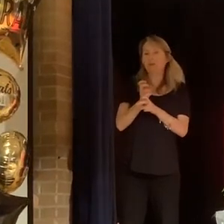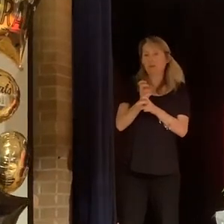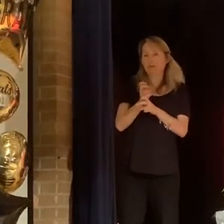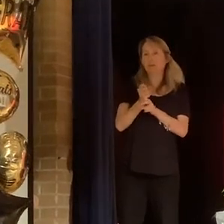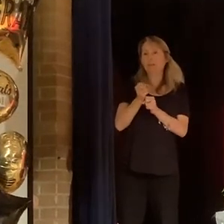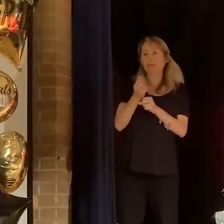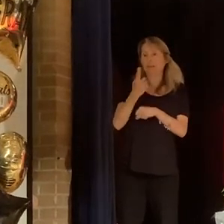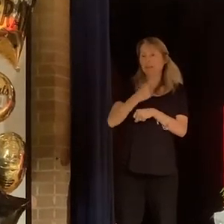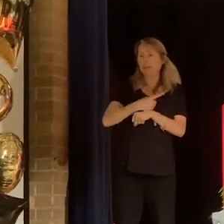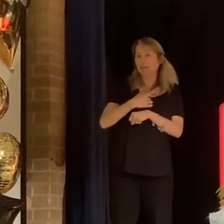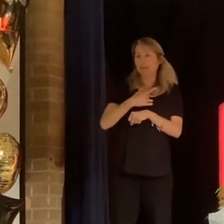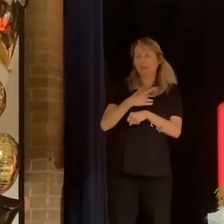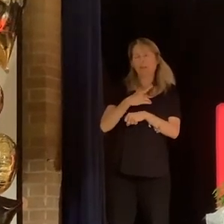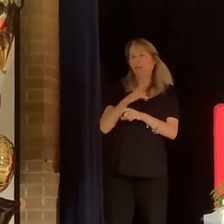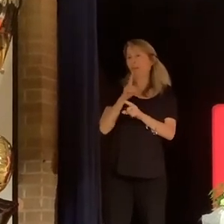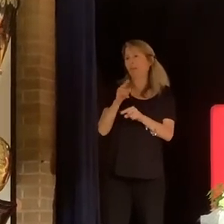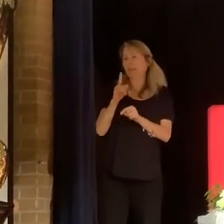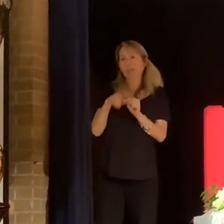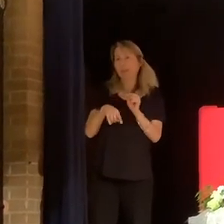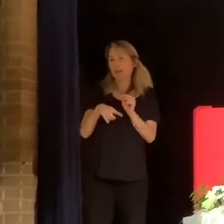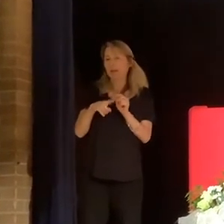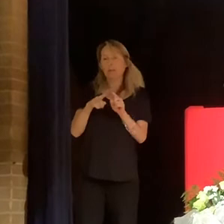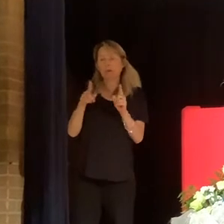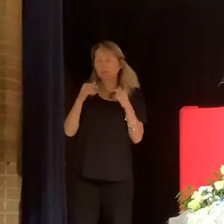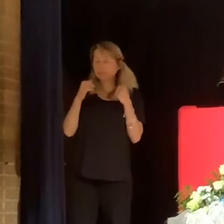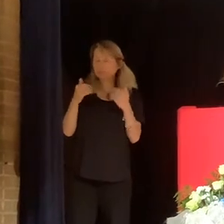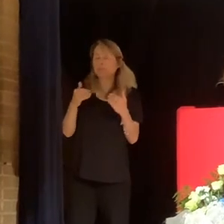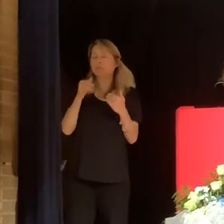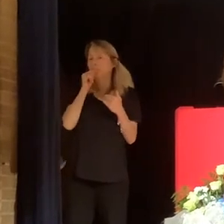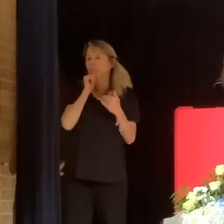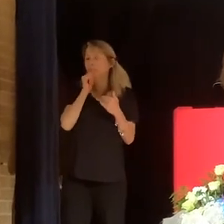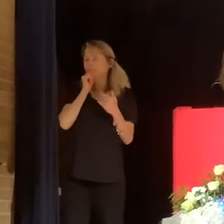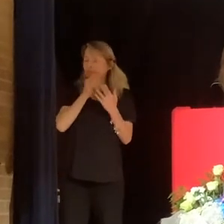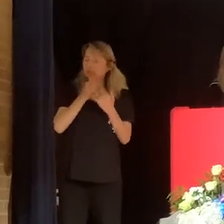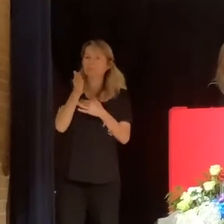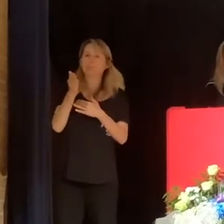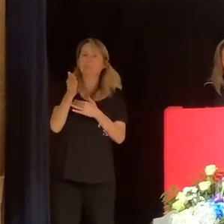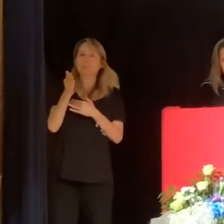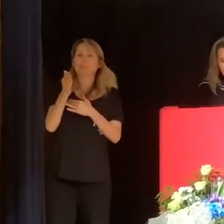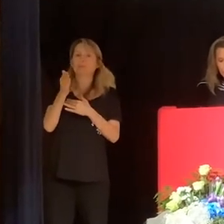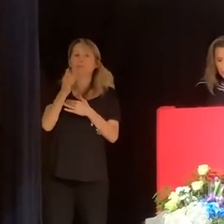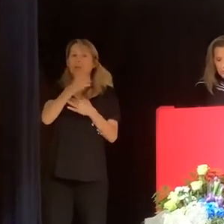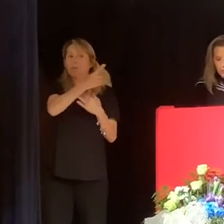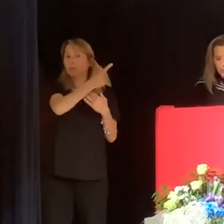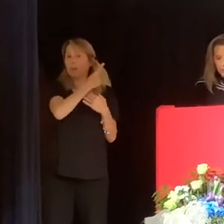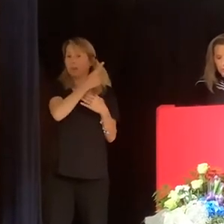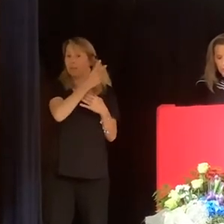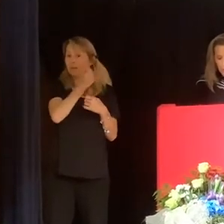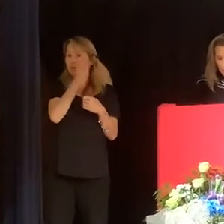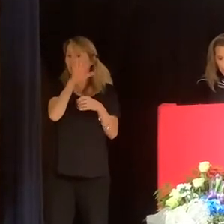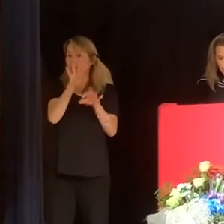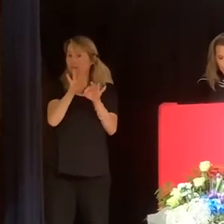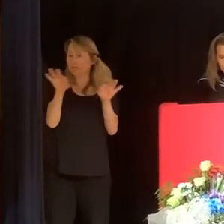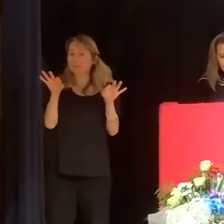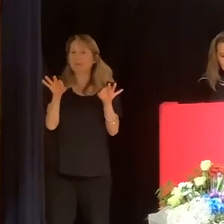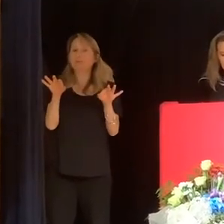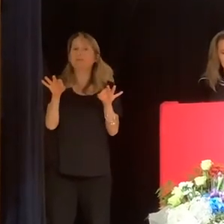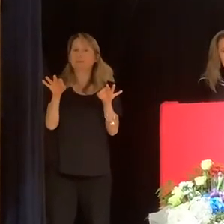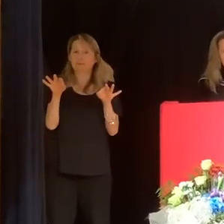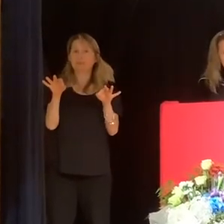days when you felt you could not continue, and yet you did. The moment when you are called up to the stage to receive your